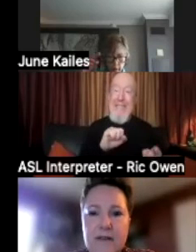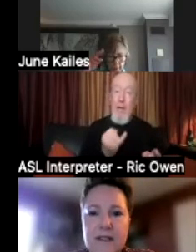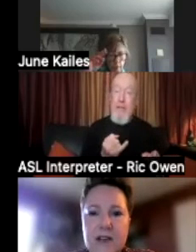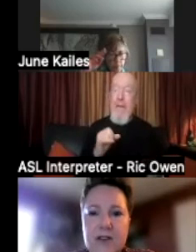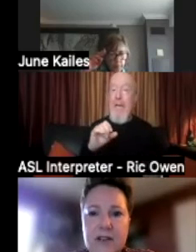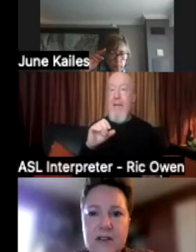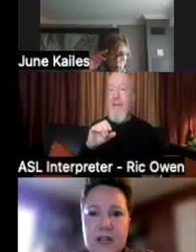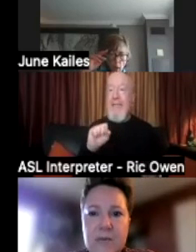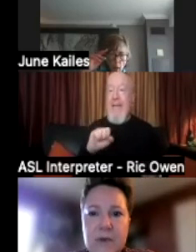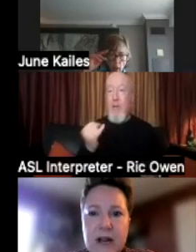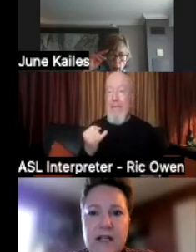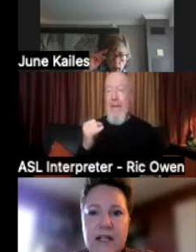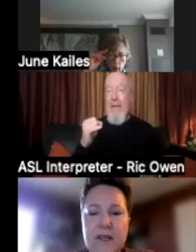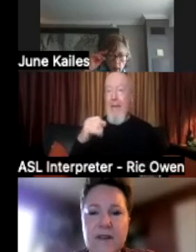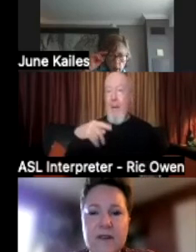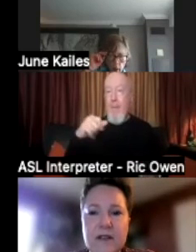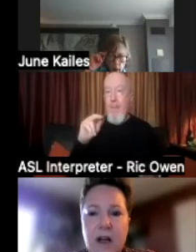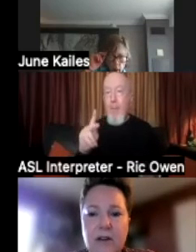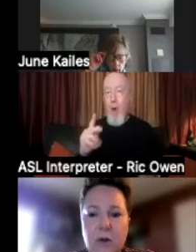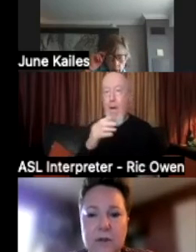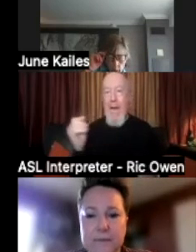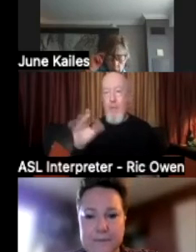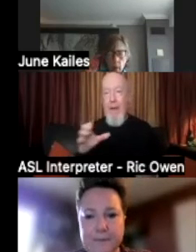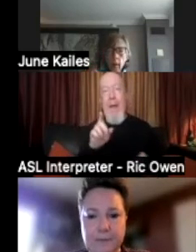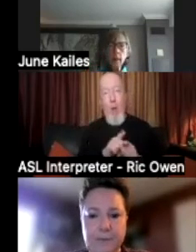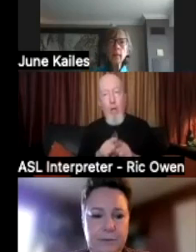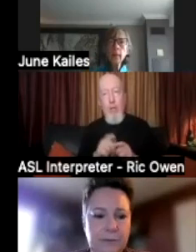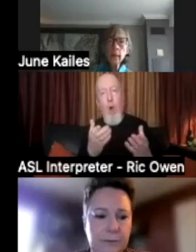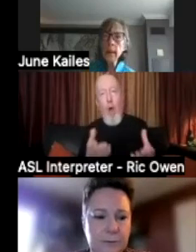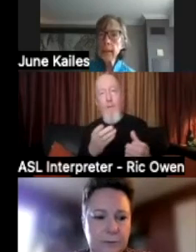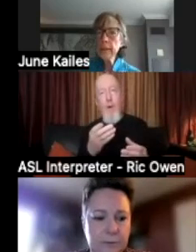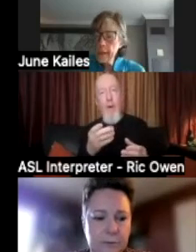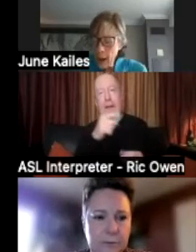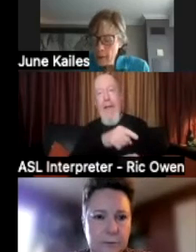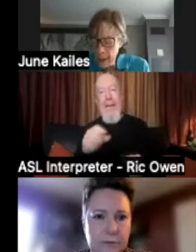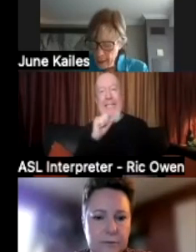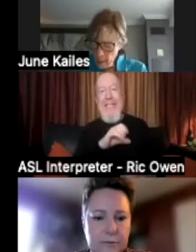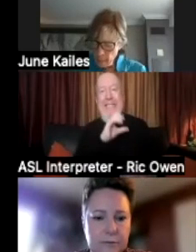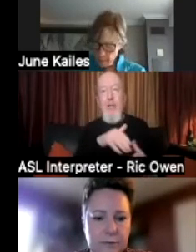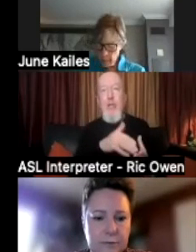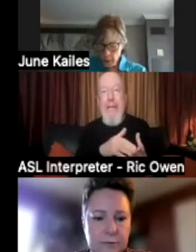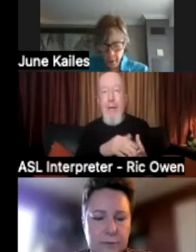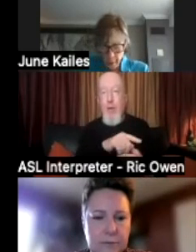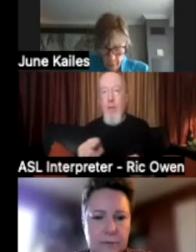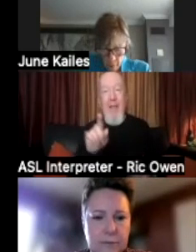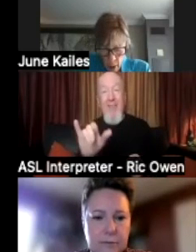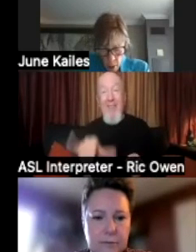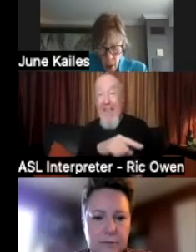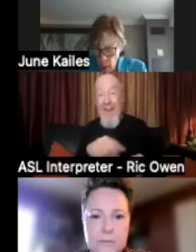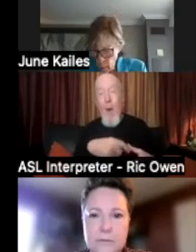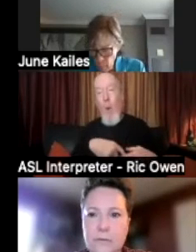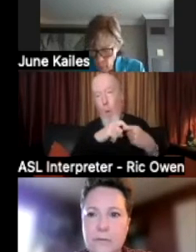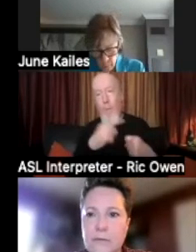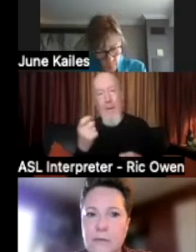couple of the senior centers periodically, but those are still on hold. And Sherry, I would add that, correct me if I'm